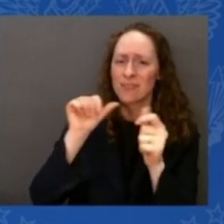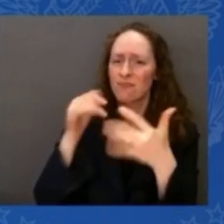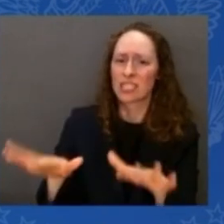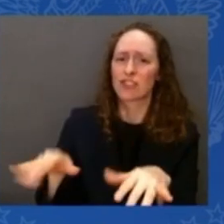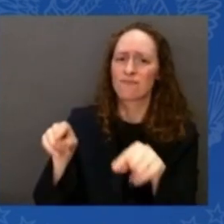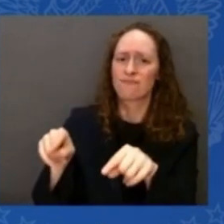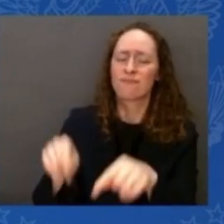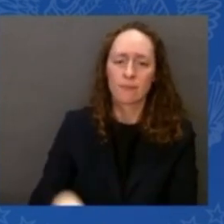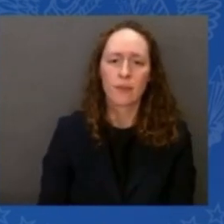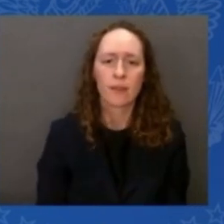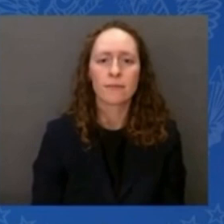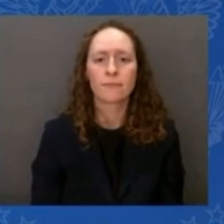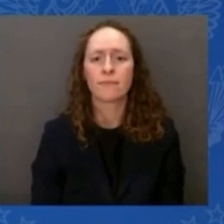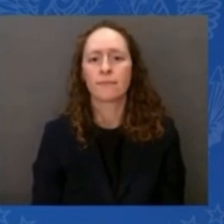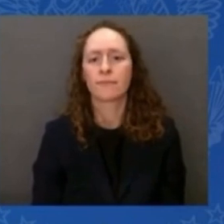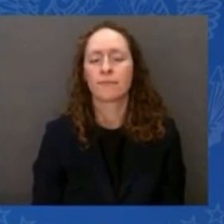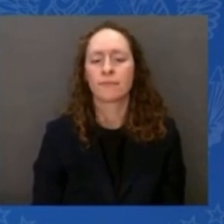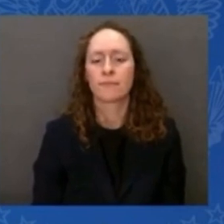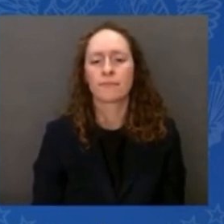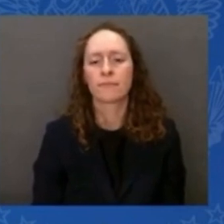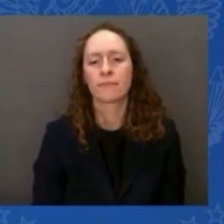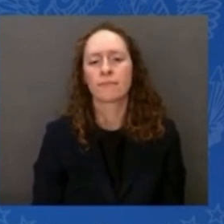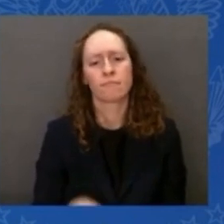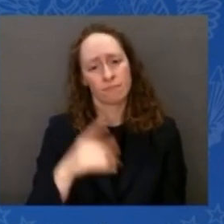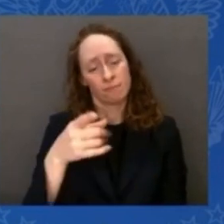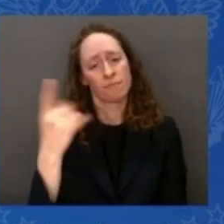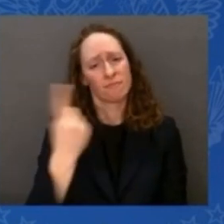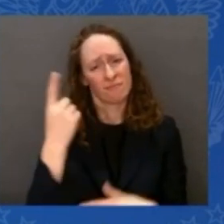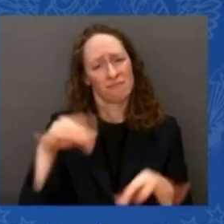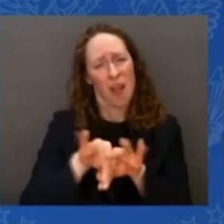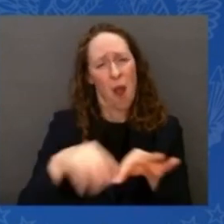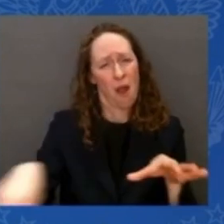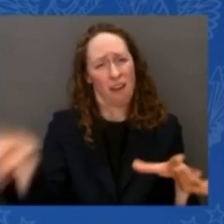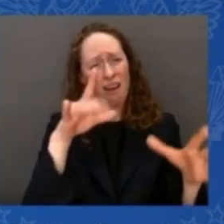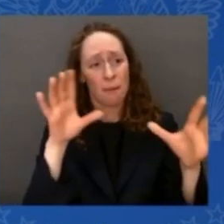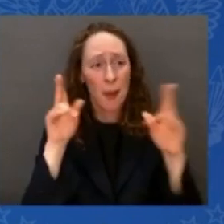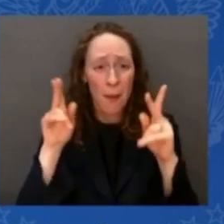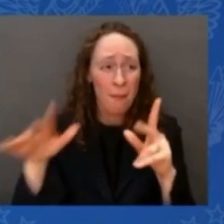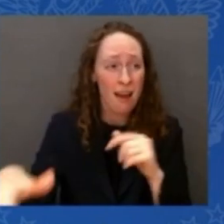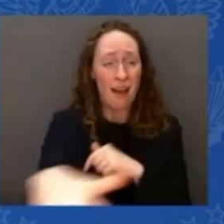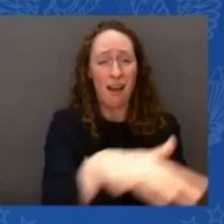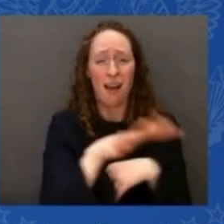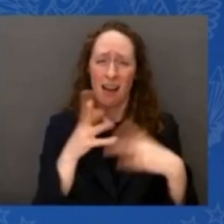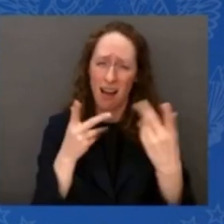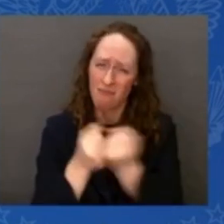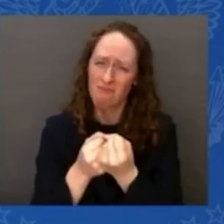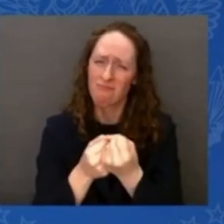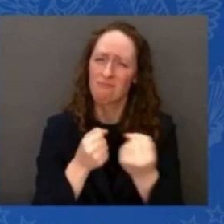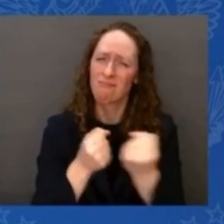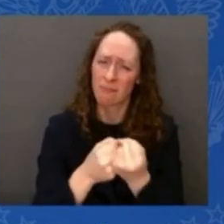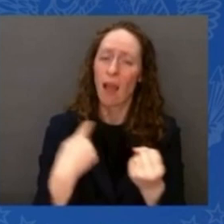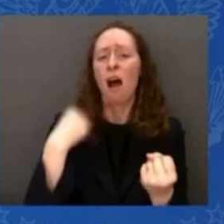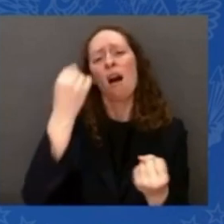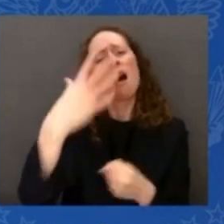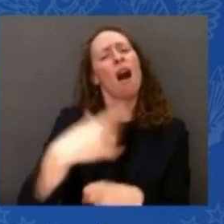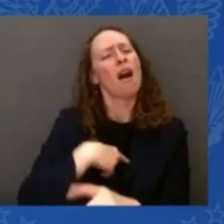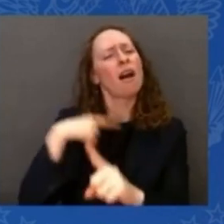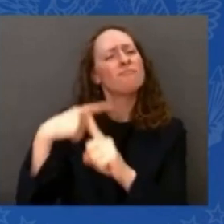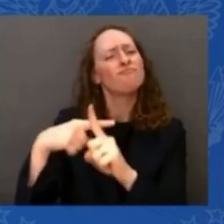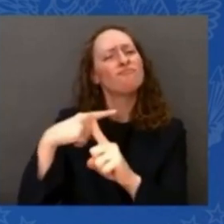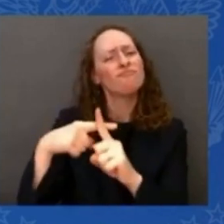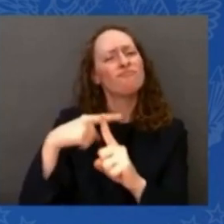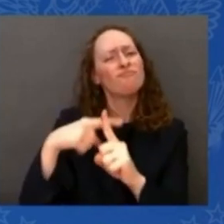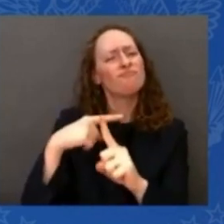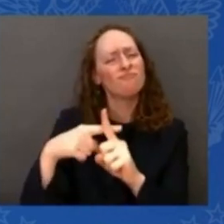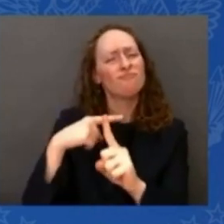as I stand here today, I've never been more optimistic about America's future. We just have to remember who we are. We are